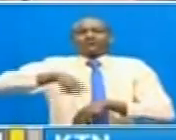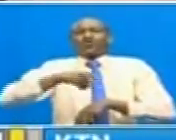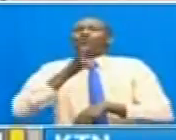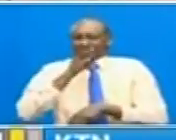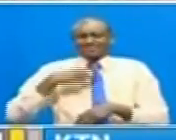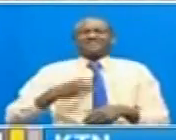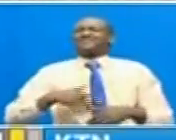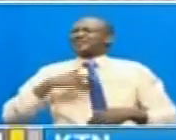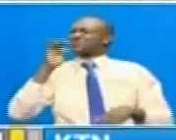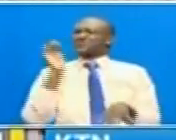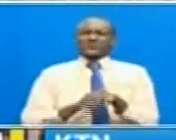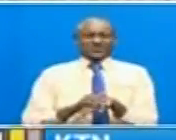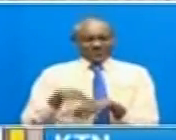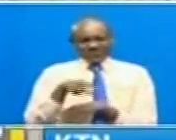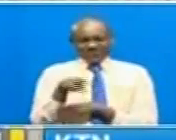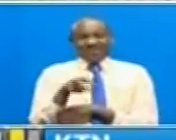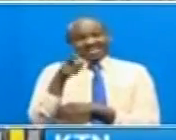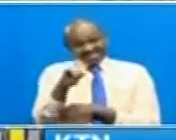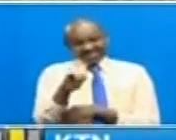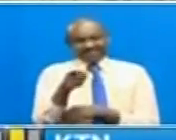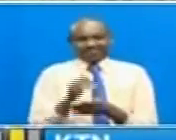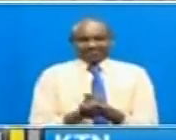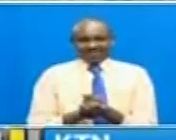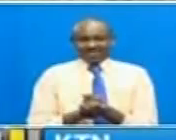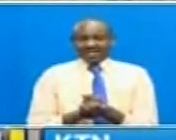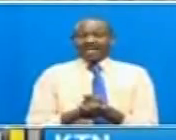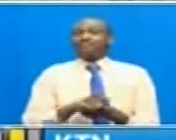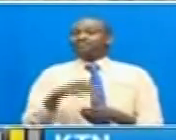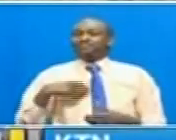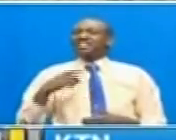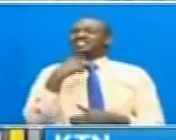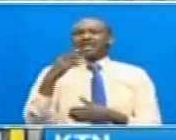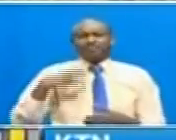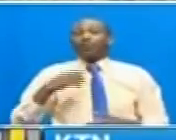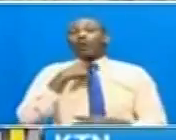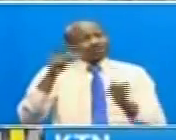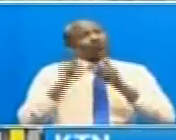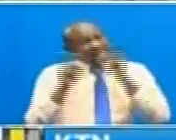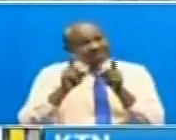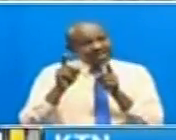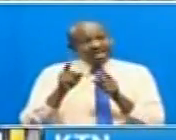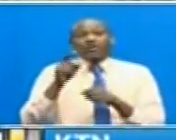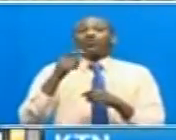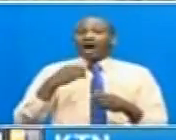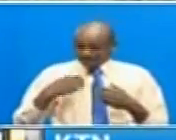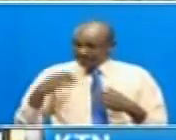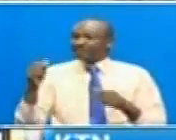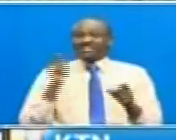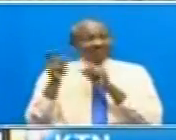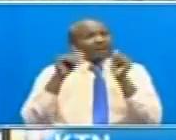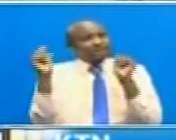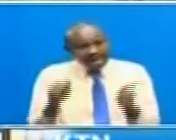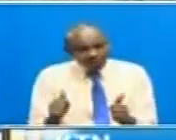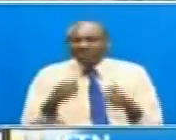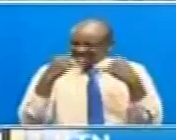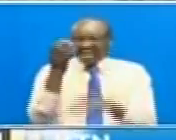water as the sun set, it was kind of magic. I would advise anyone who likes to travel, who hasn't traveled,